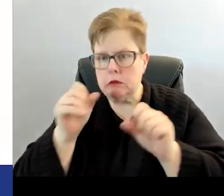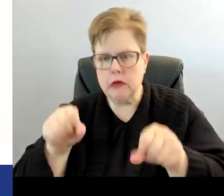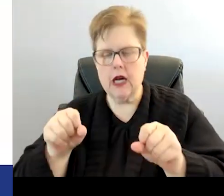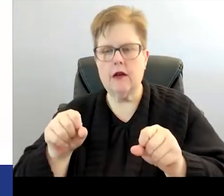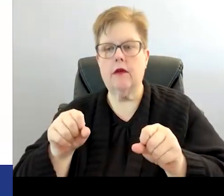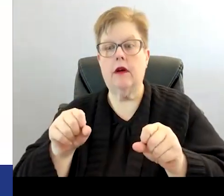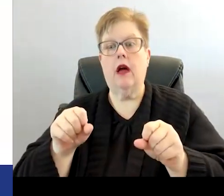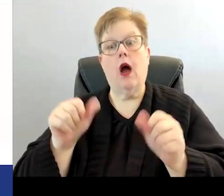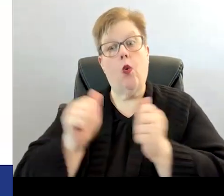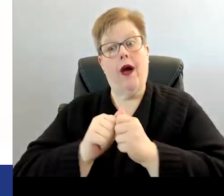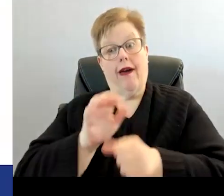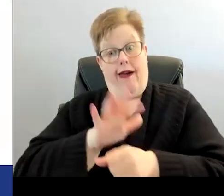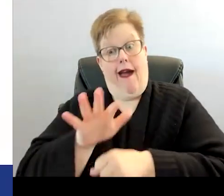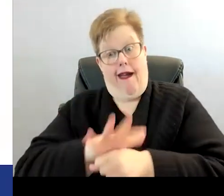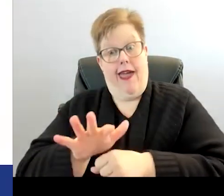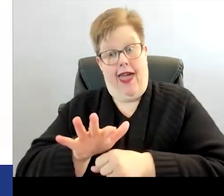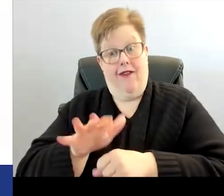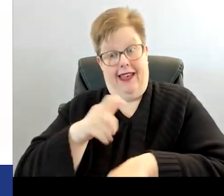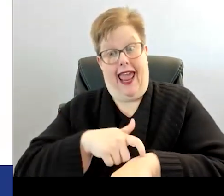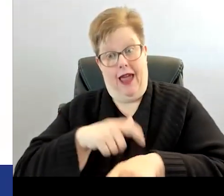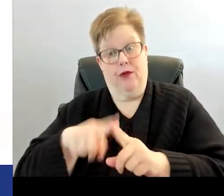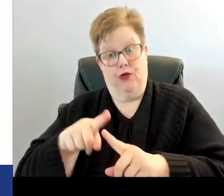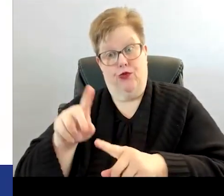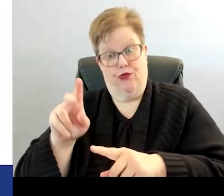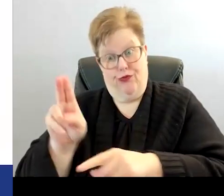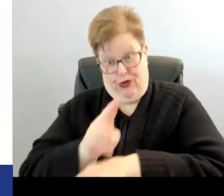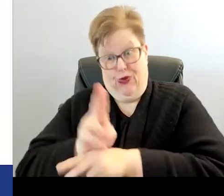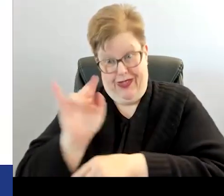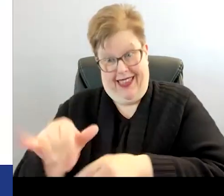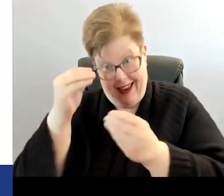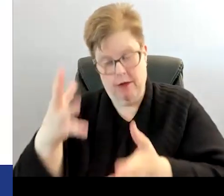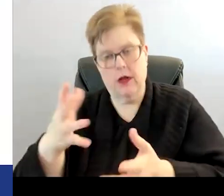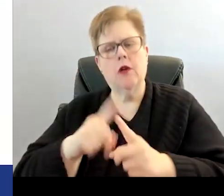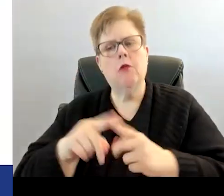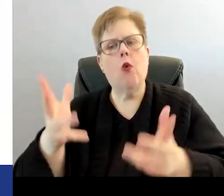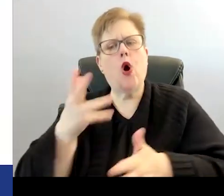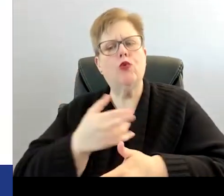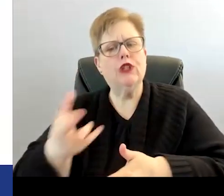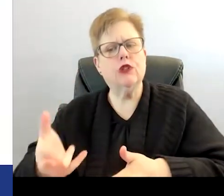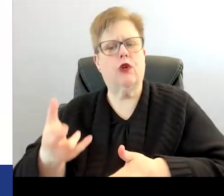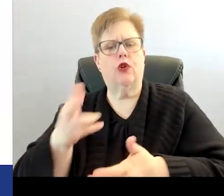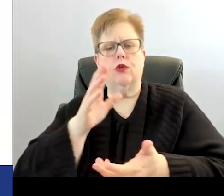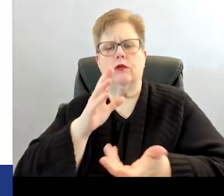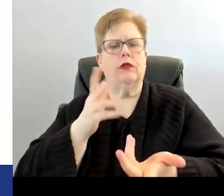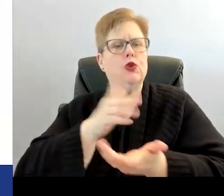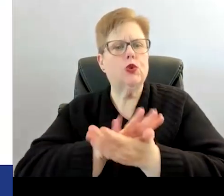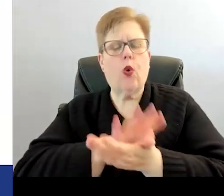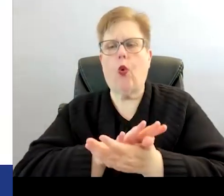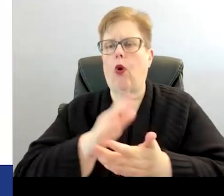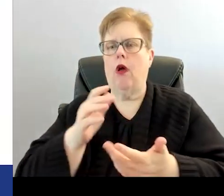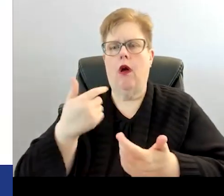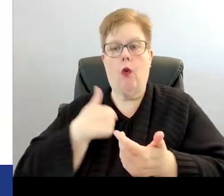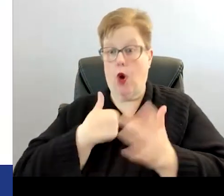with enough time to actually put it into practice. But more than that, what are the resources at the school? For example, despite the fact that